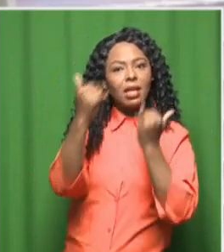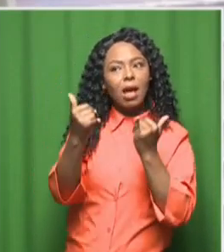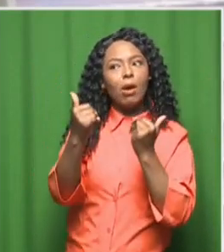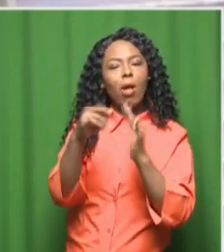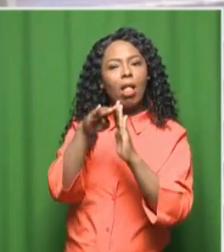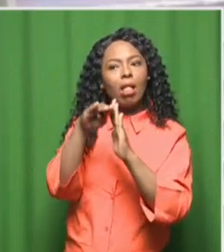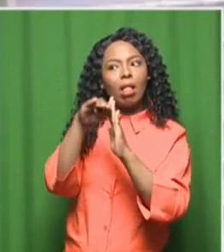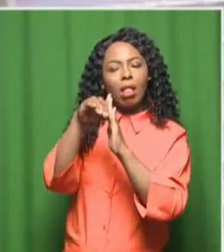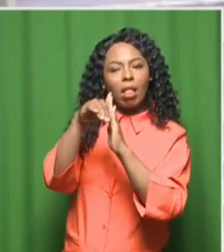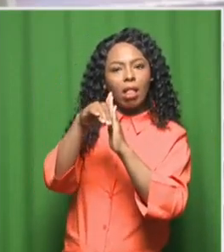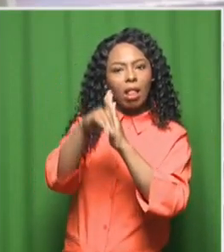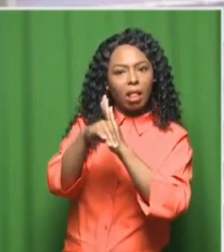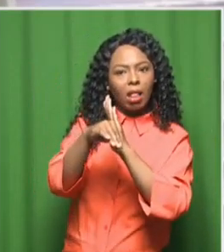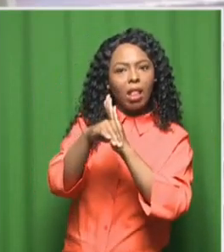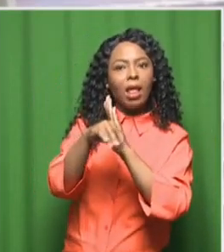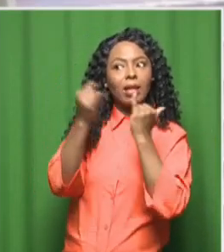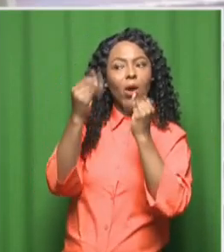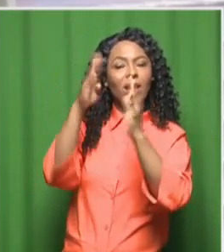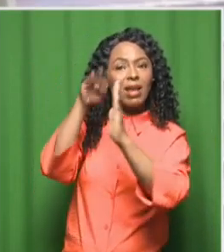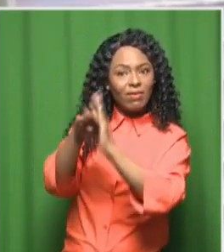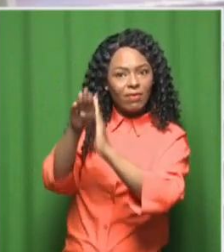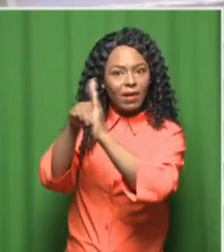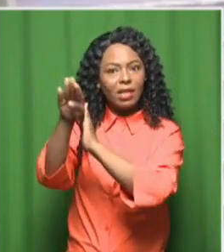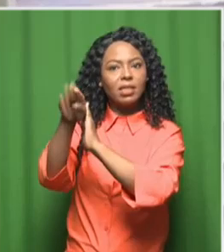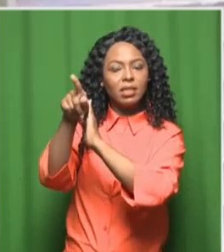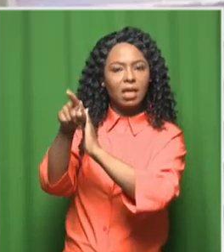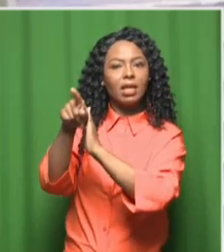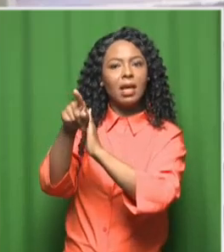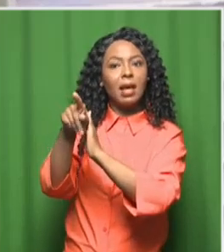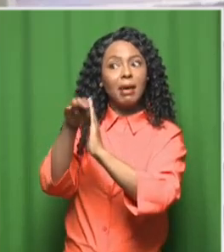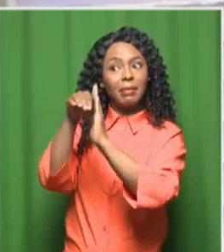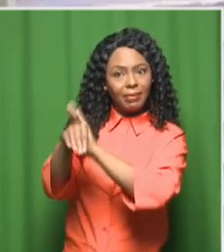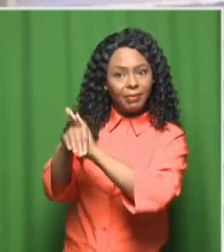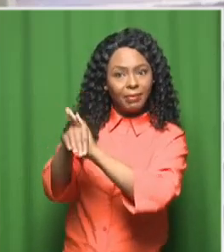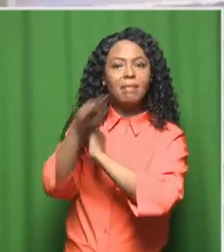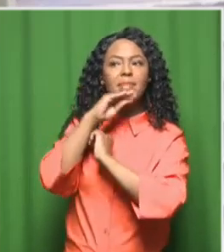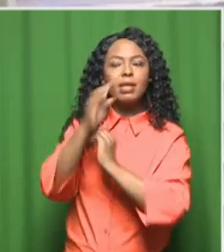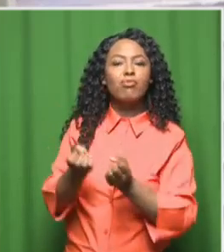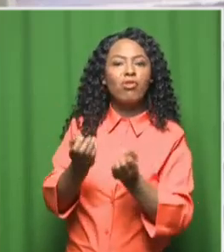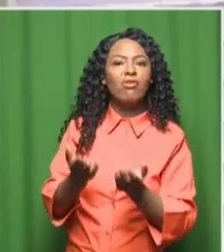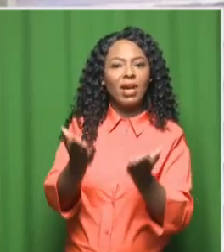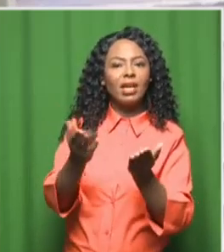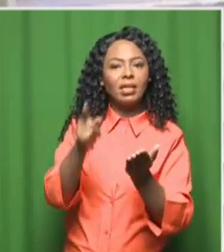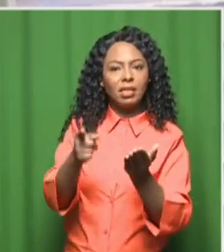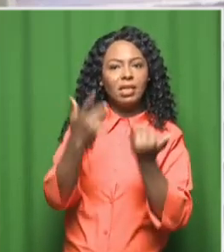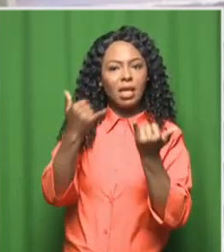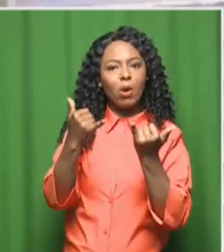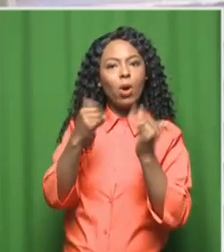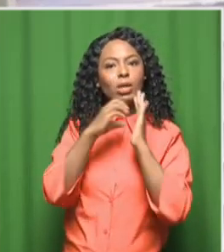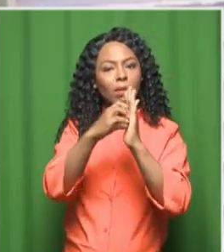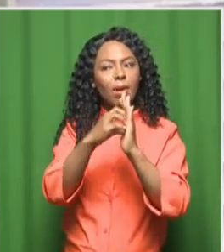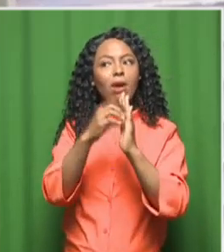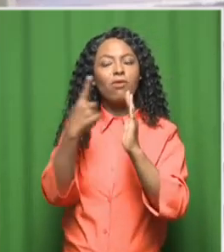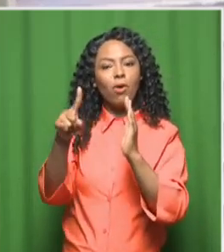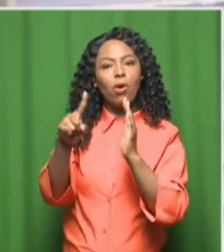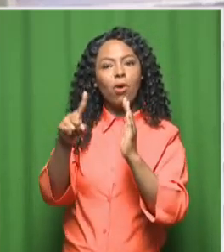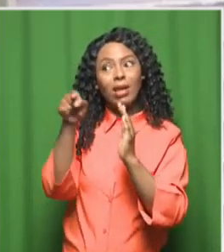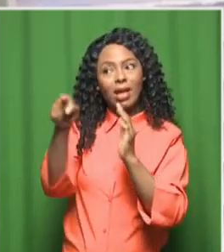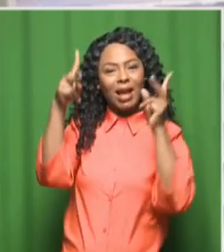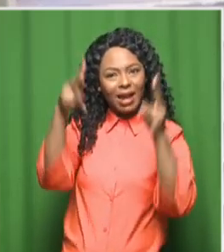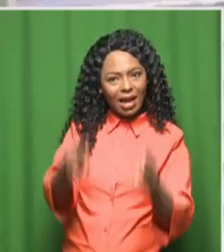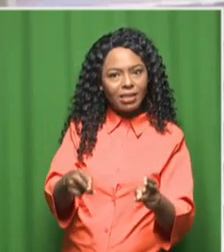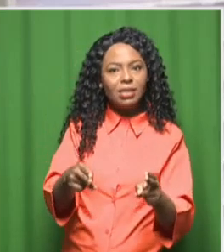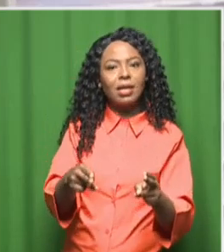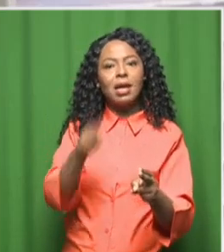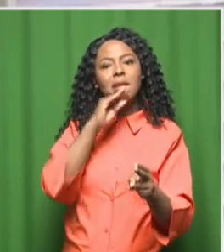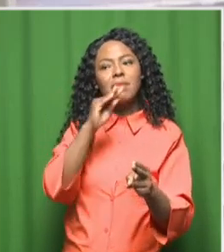So indeed, the inflation path is on the downtrend, which then does provide that scope for the MPC to cut. So our view is that they